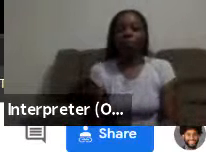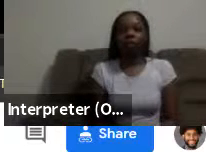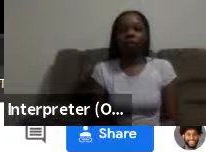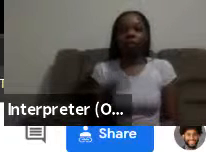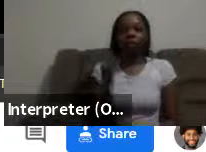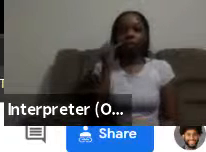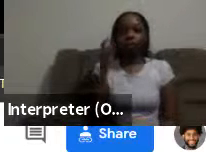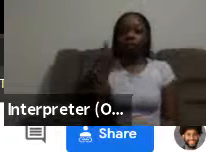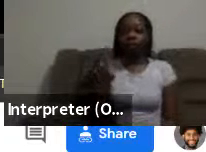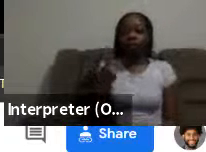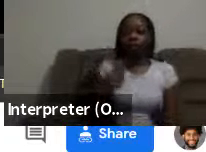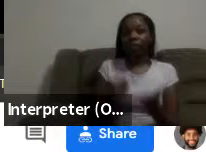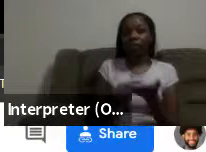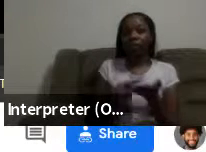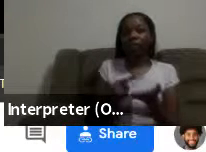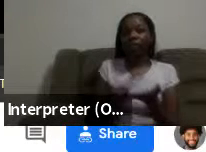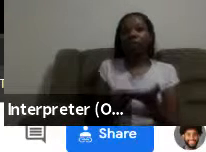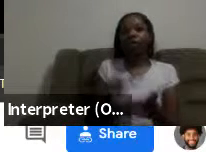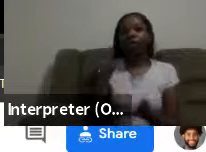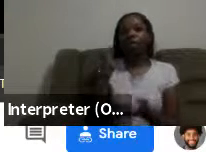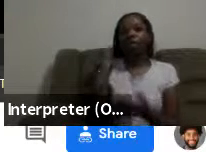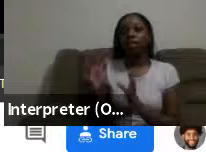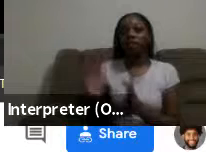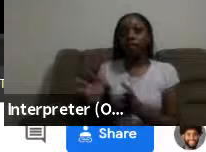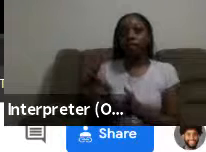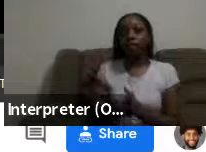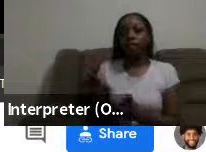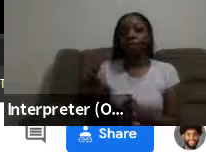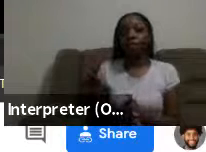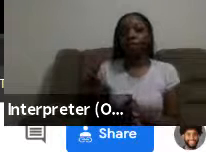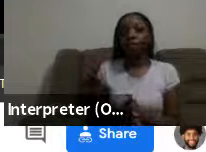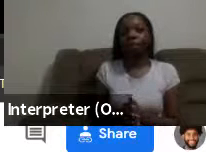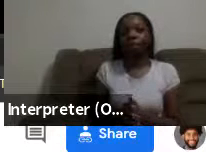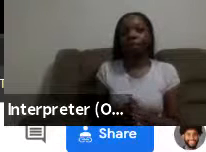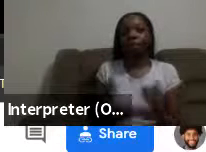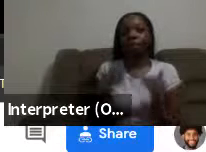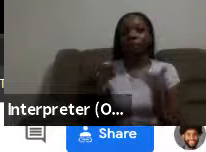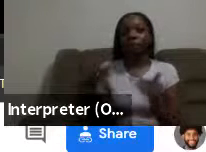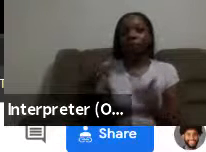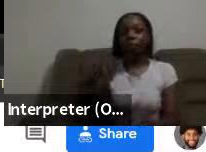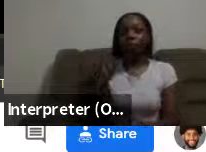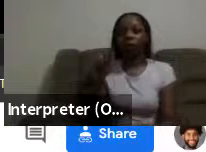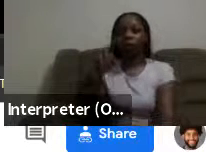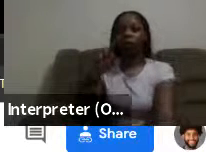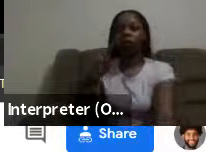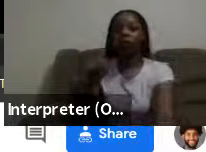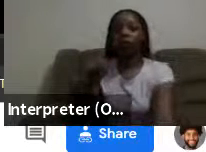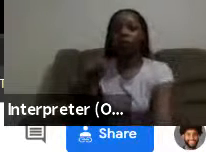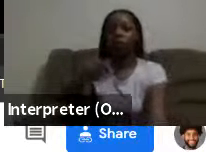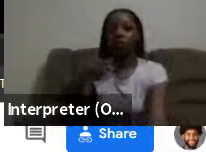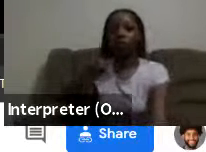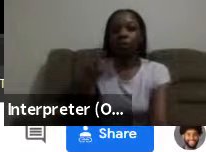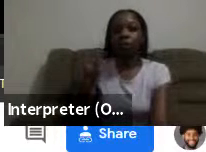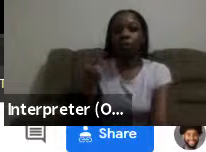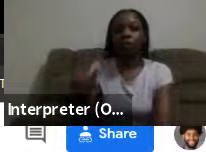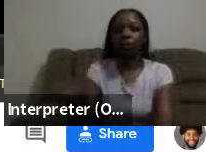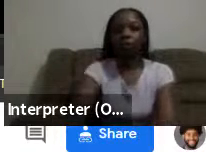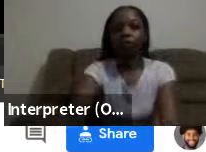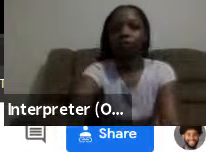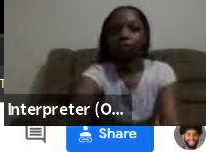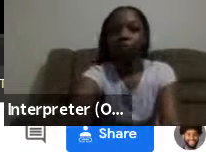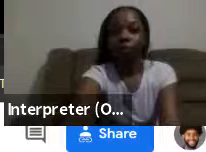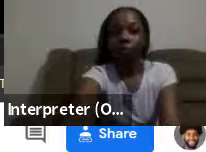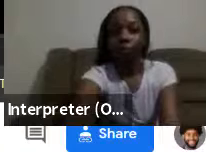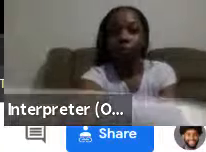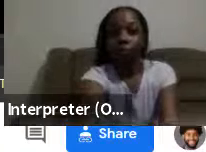chat. Anthony was first. Go ahead, Anthony. Yeah, so I just wanted to bring about to Senate that